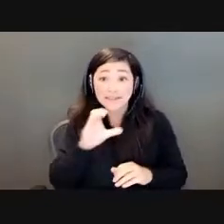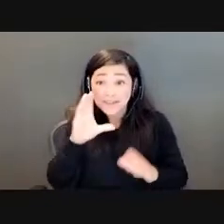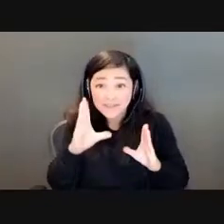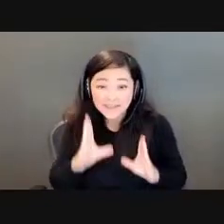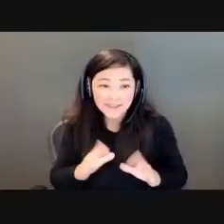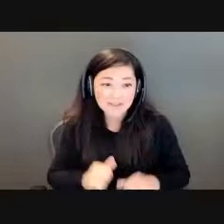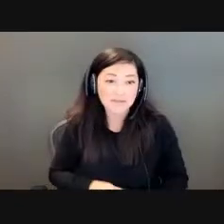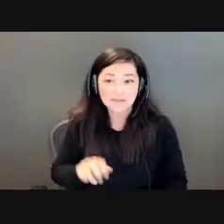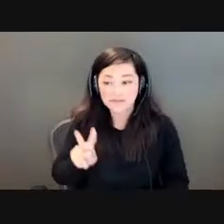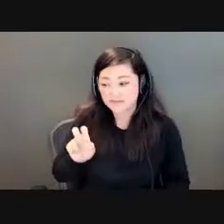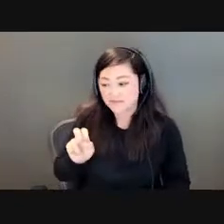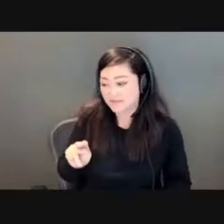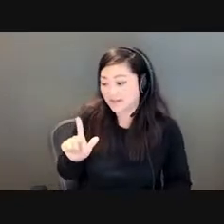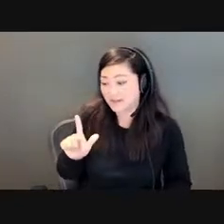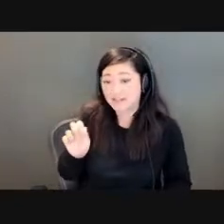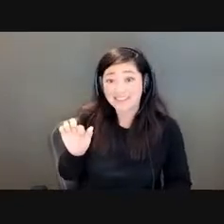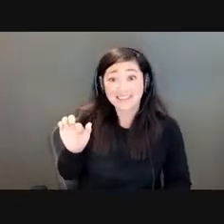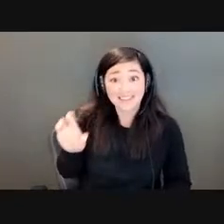van lifer.